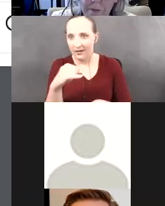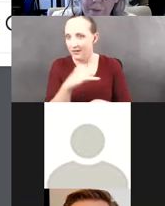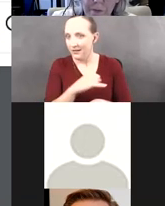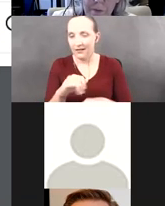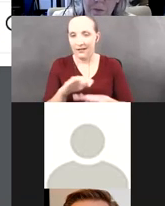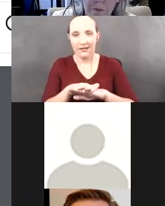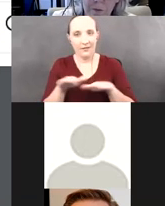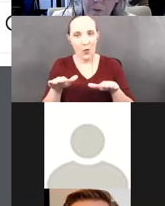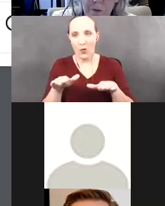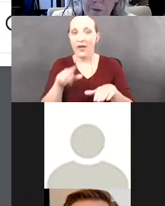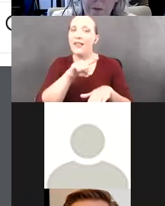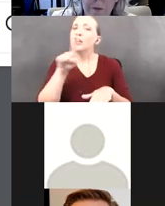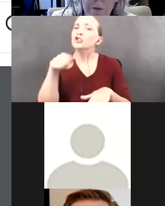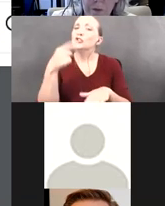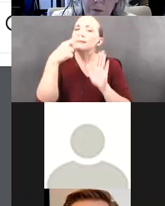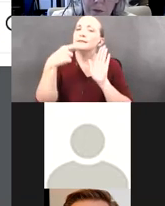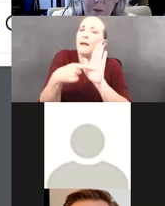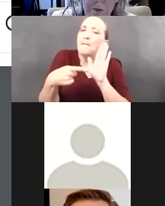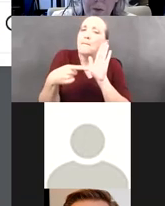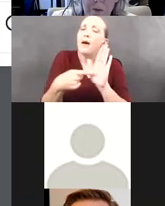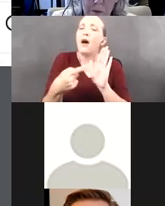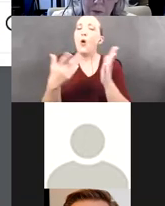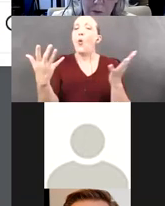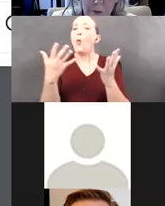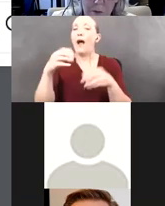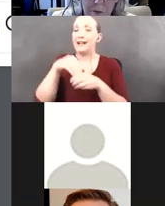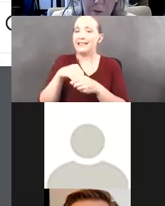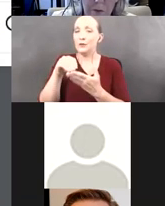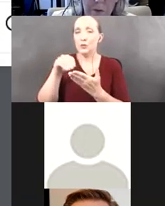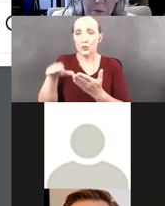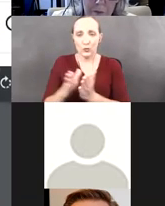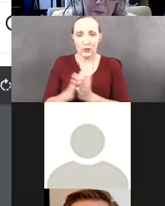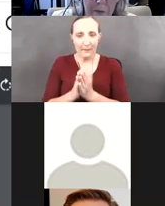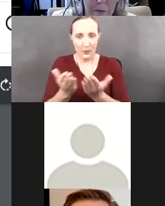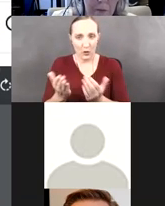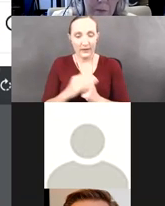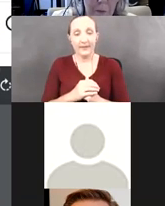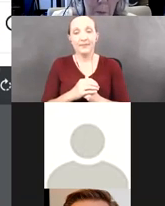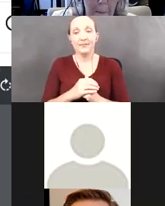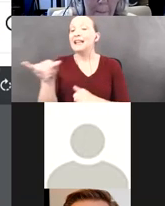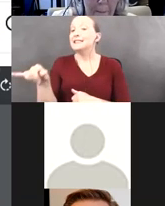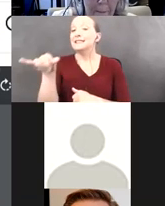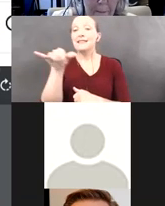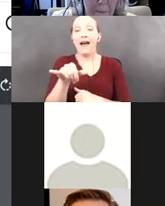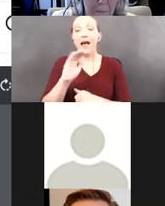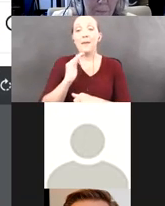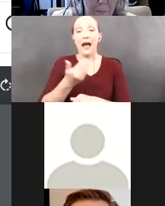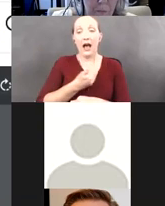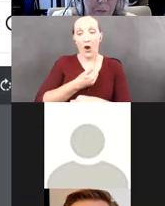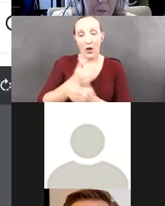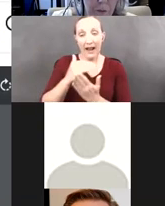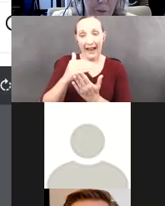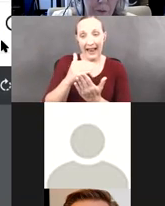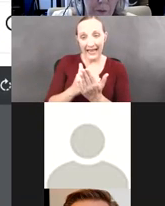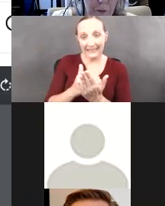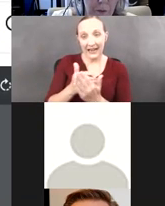estos reference to enlaces. show you what Son can be más una found in the referencia student para books. saber qué se puede Just encontrar like with en the los libros lesson de práctica. videos, you Como can